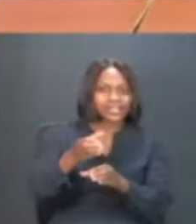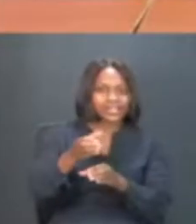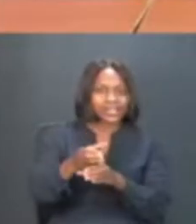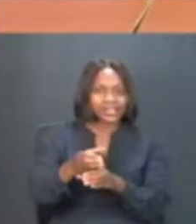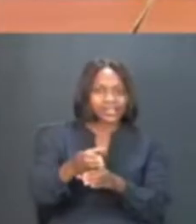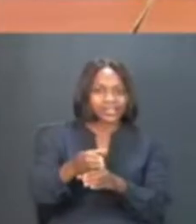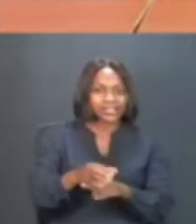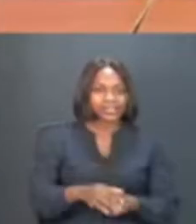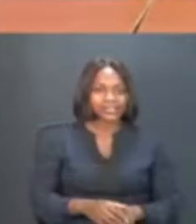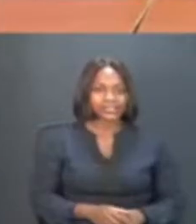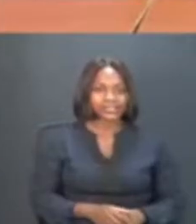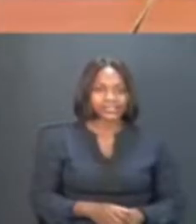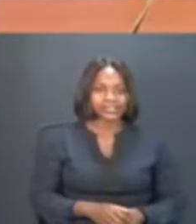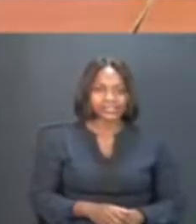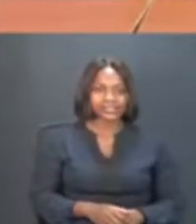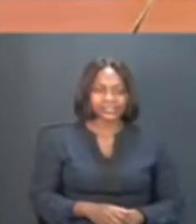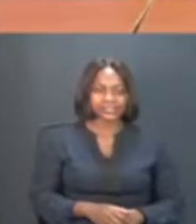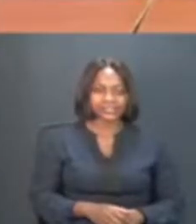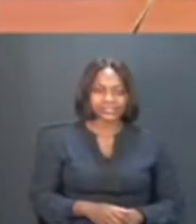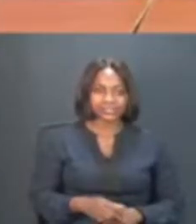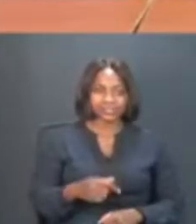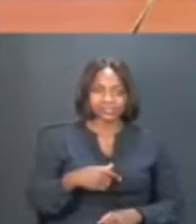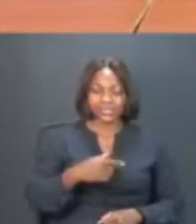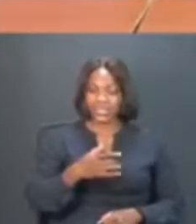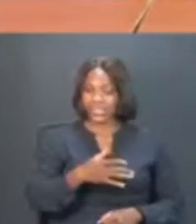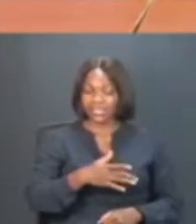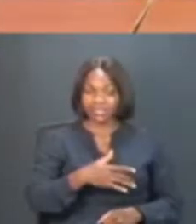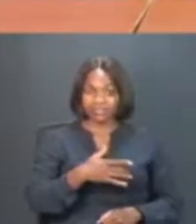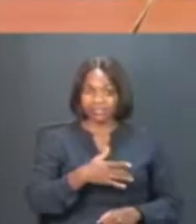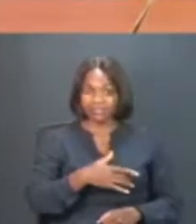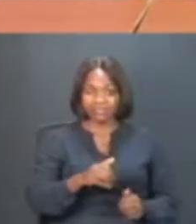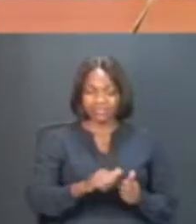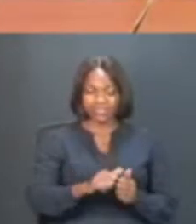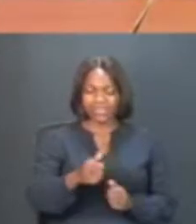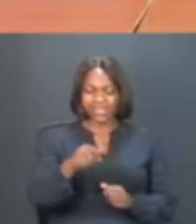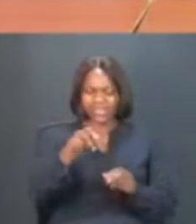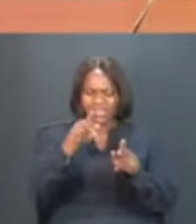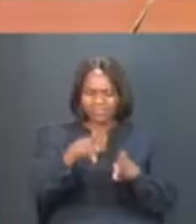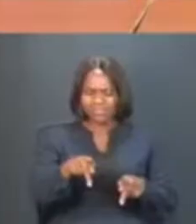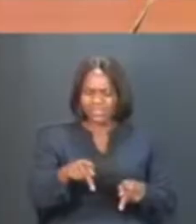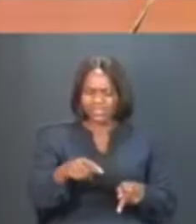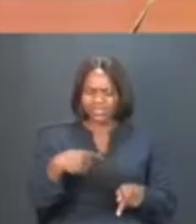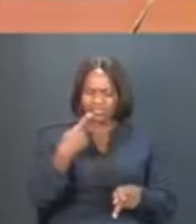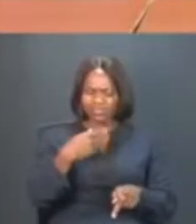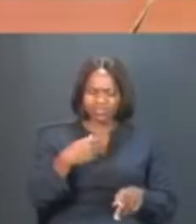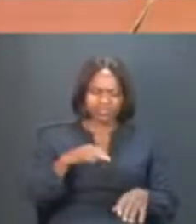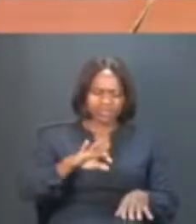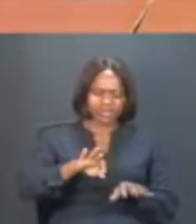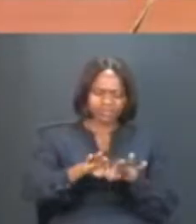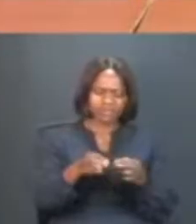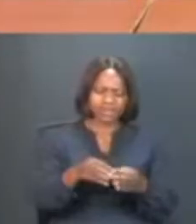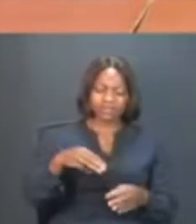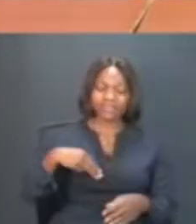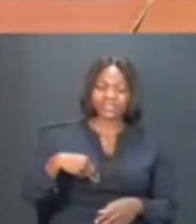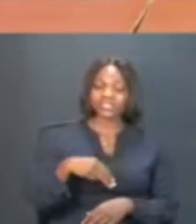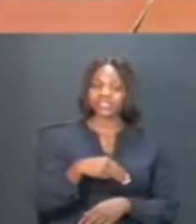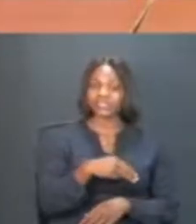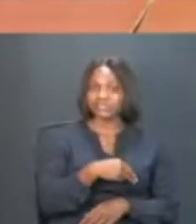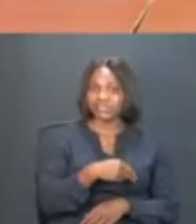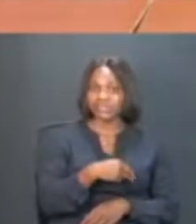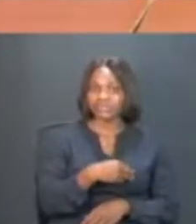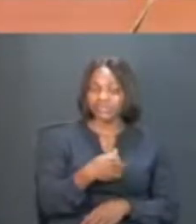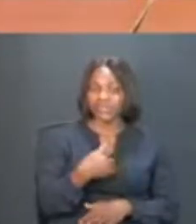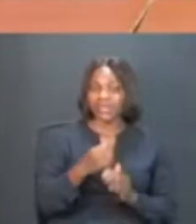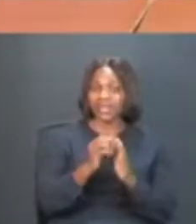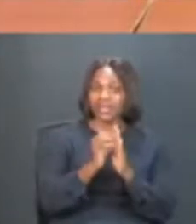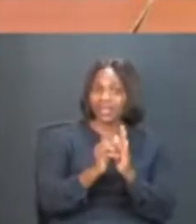I tend to sympathize with anybody who has a family member with cancer, who is from a deprived area, a